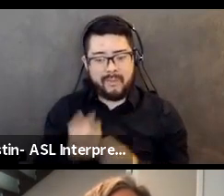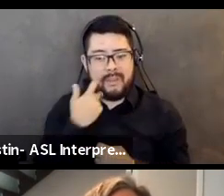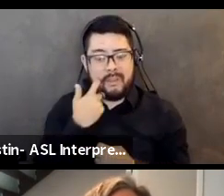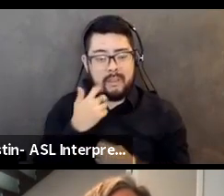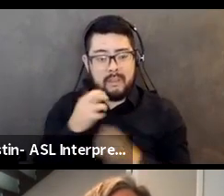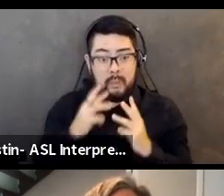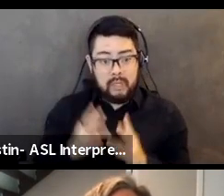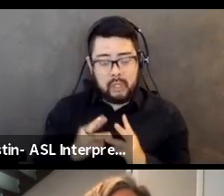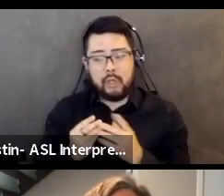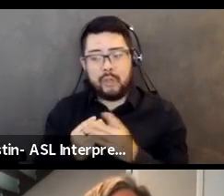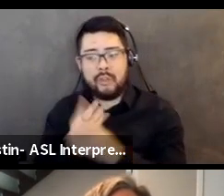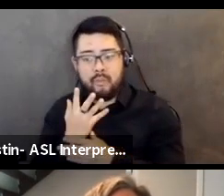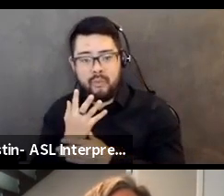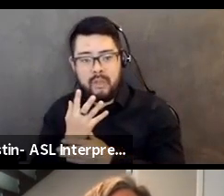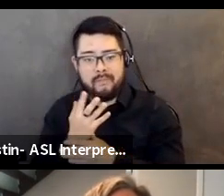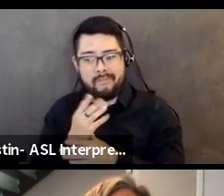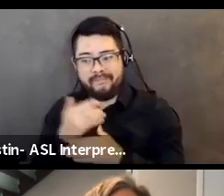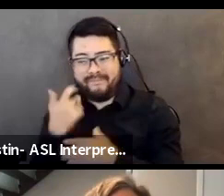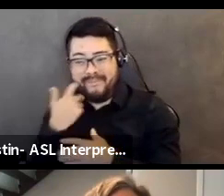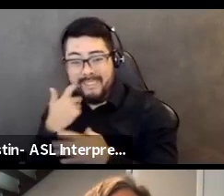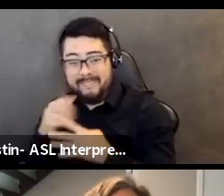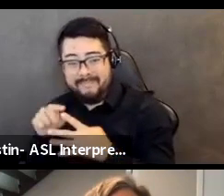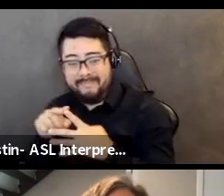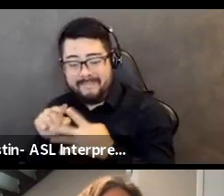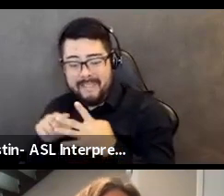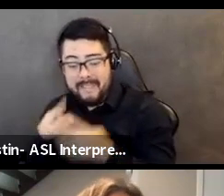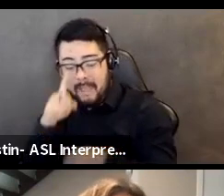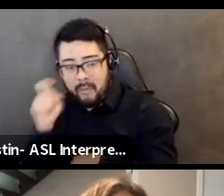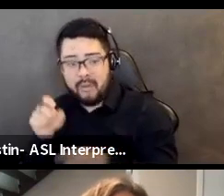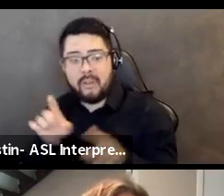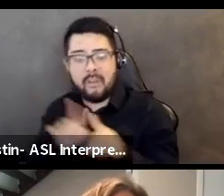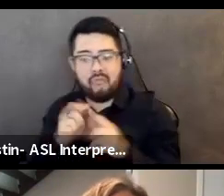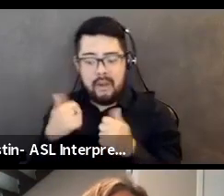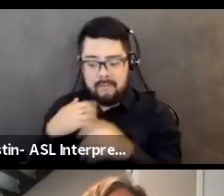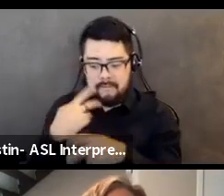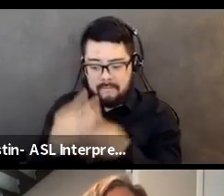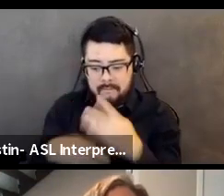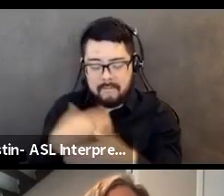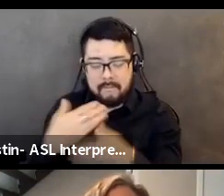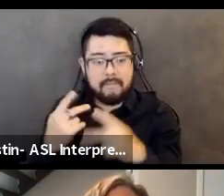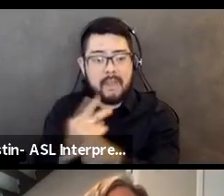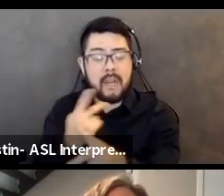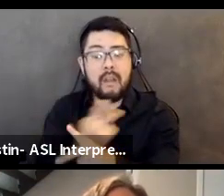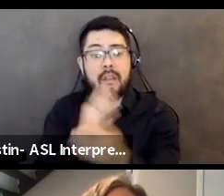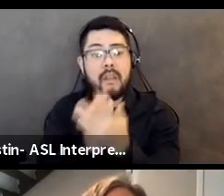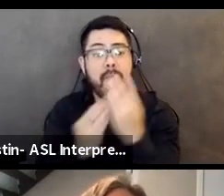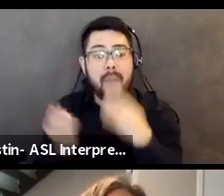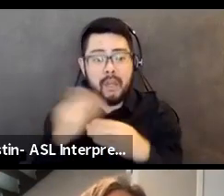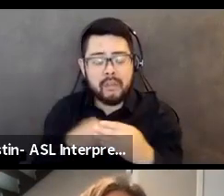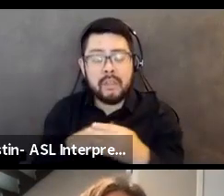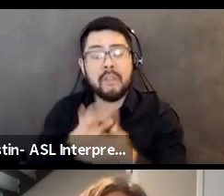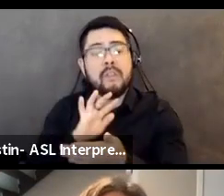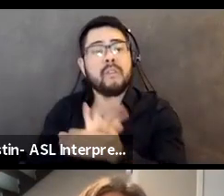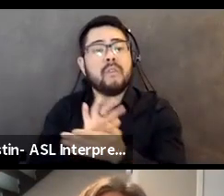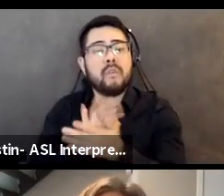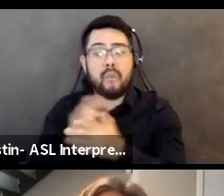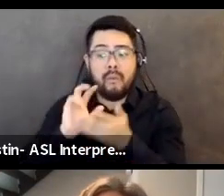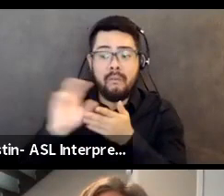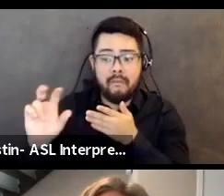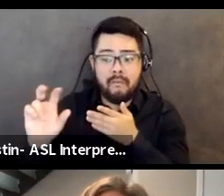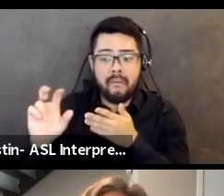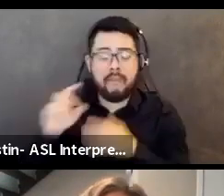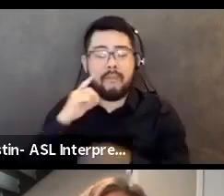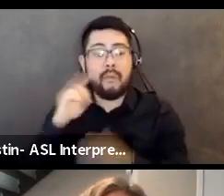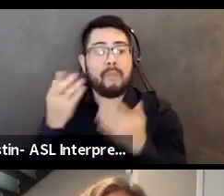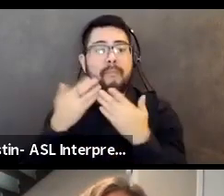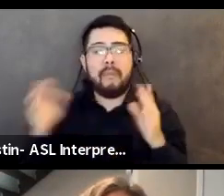again in the spring into the early summer starting with the budget and the school funding public